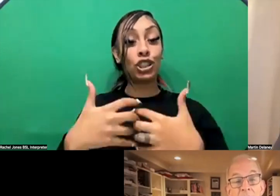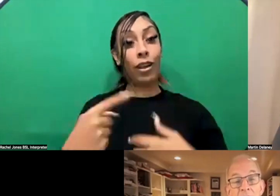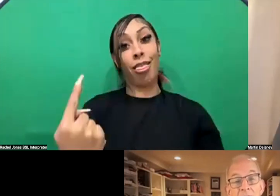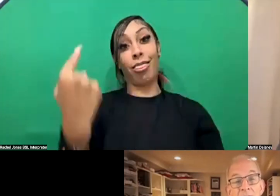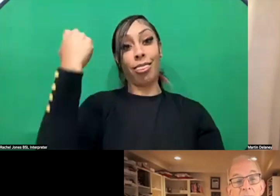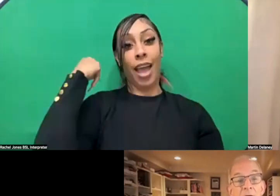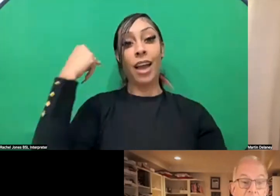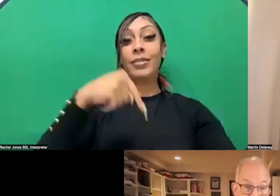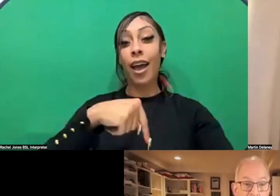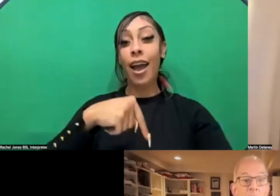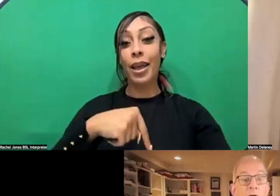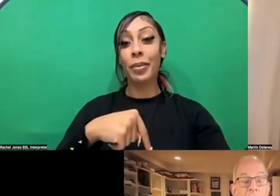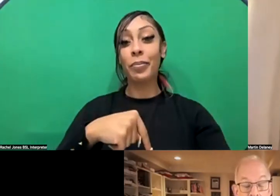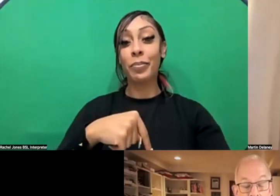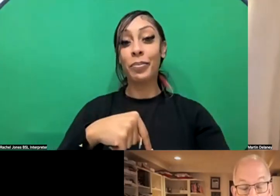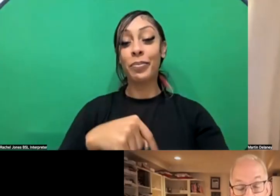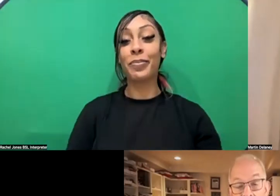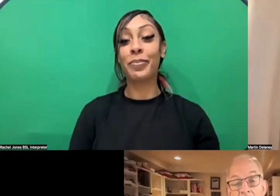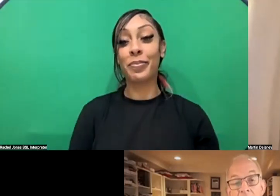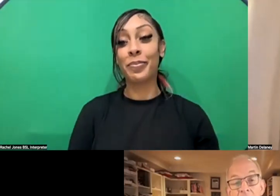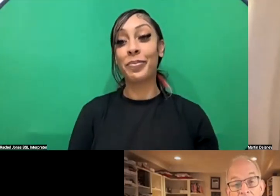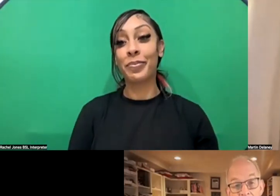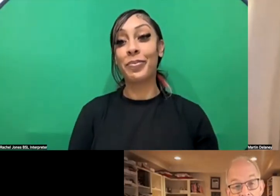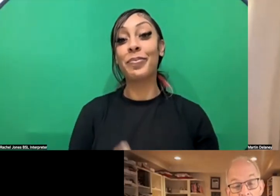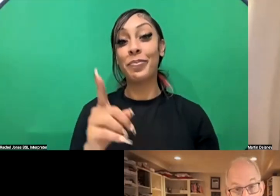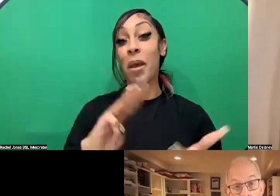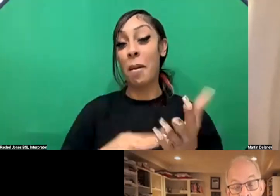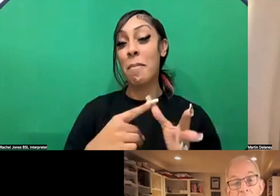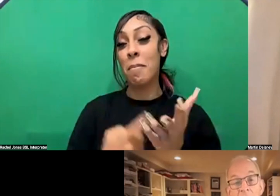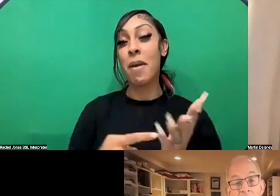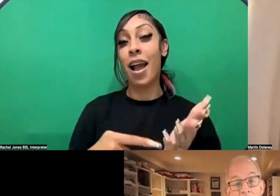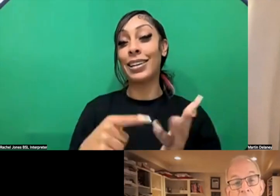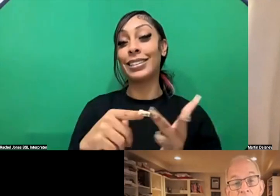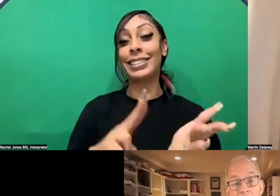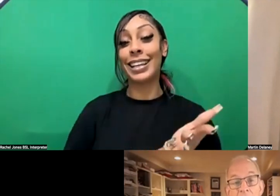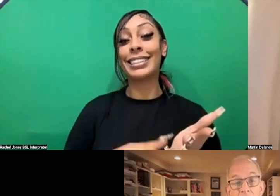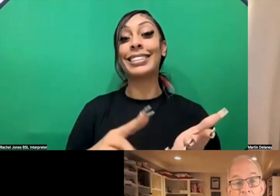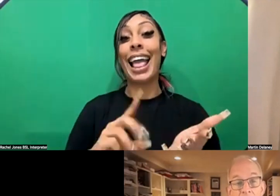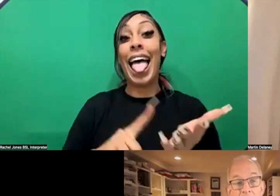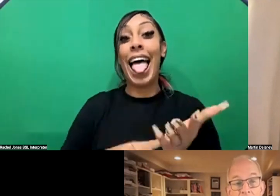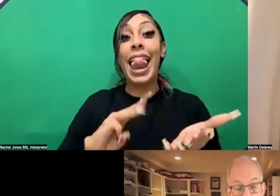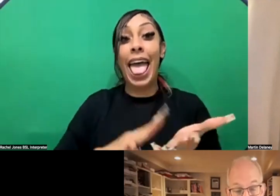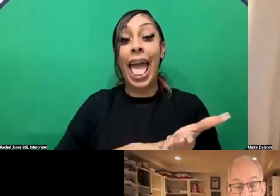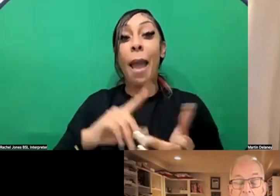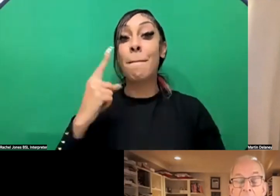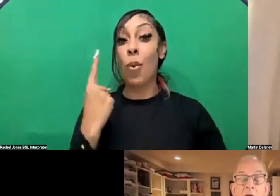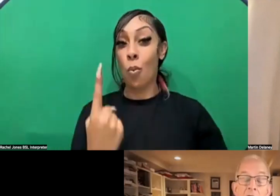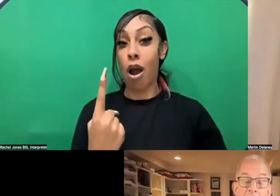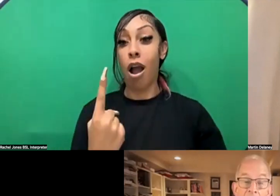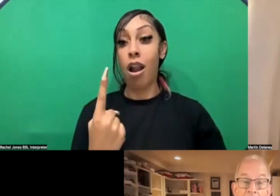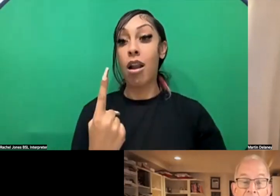ones, but as Martin kindly just said, the LM1, my first drum machine, released in